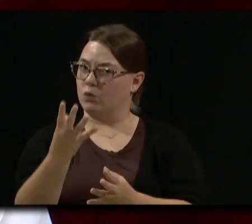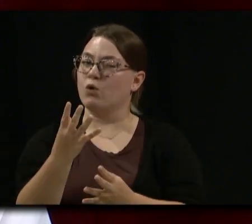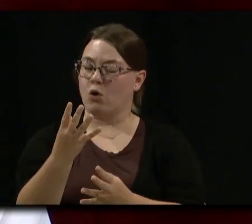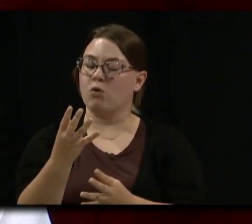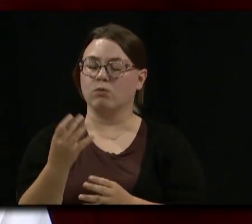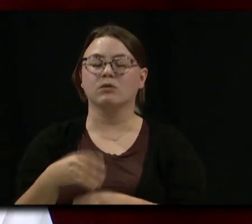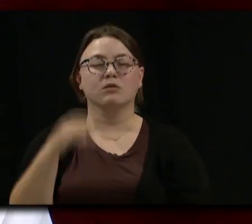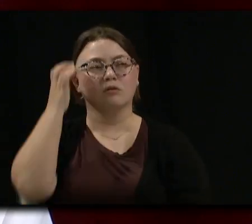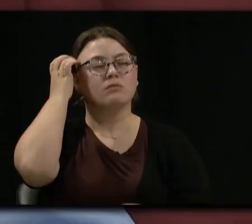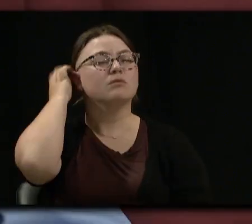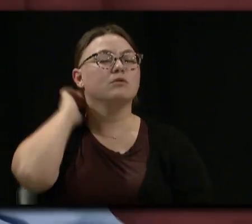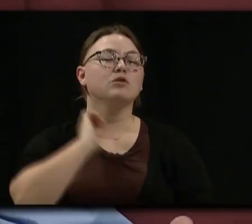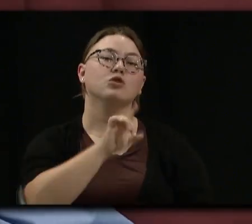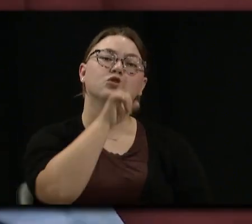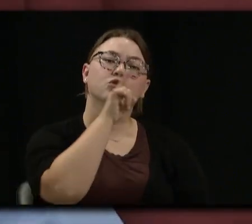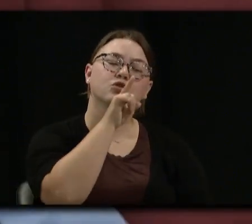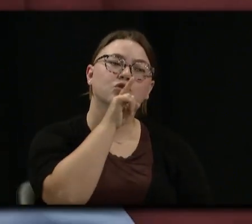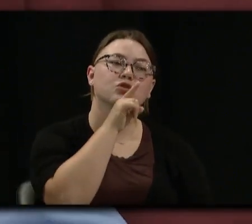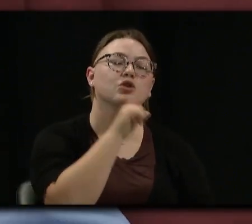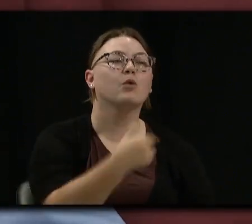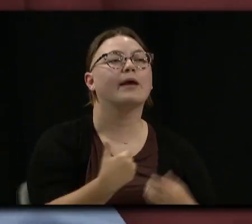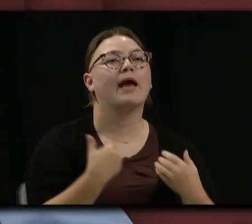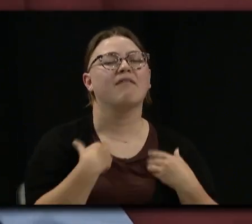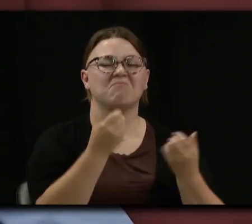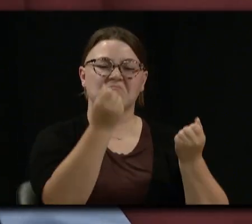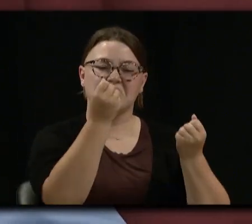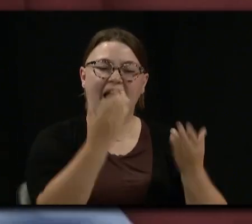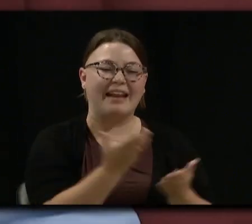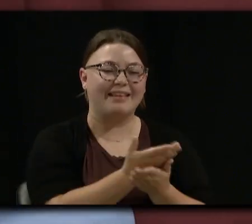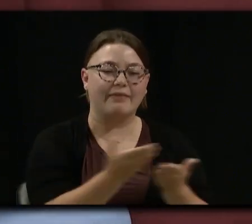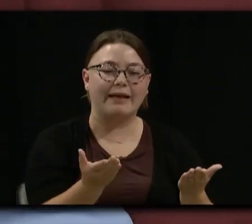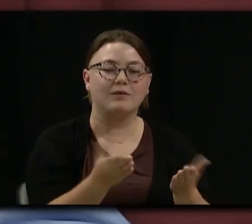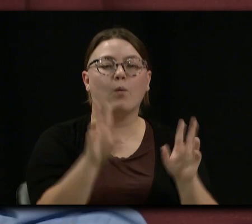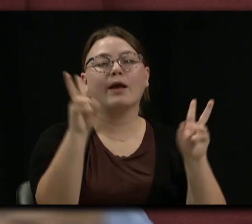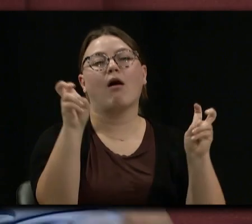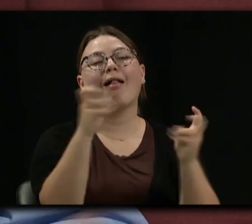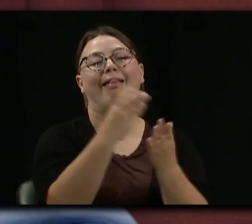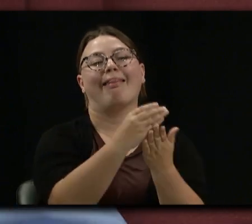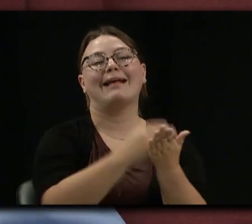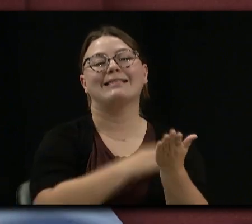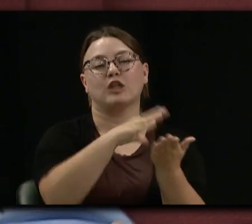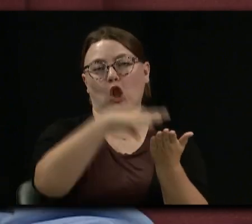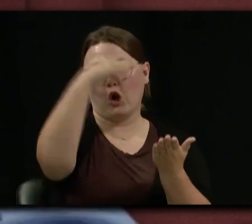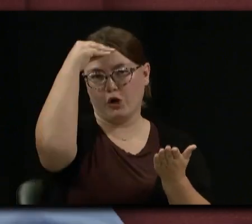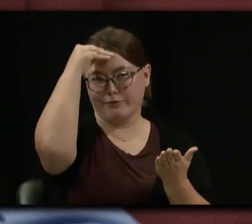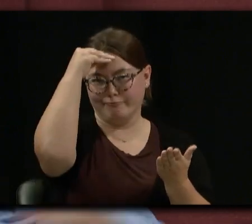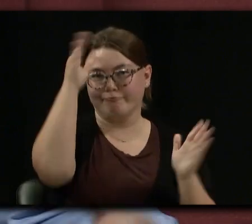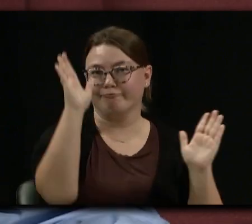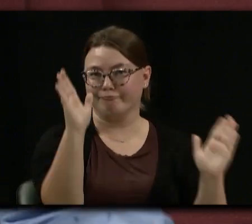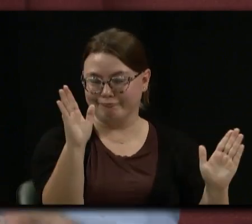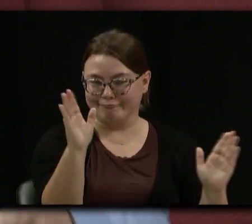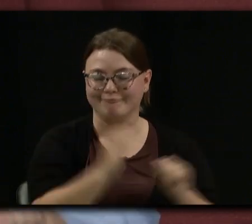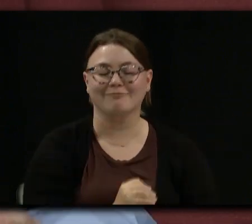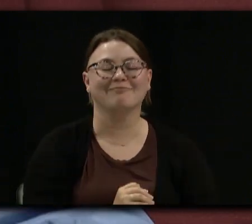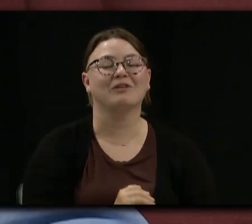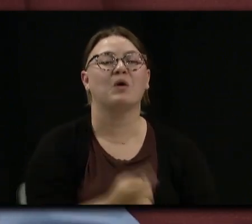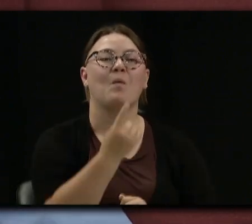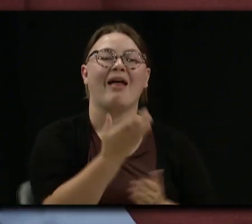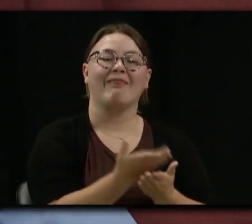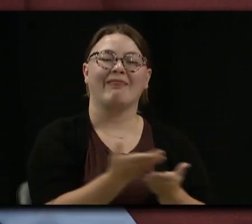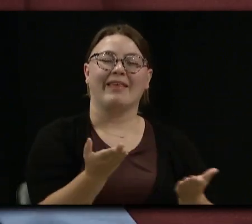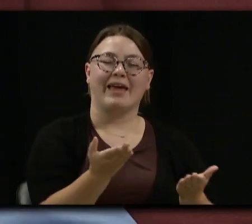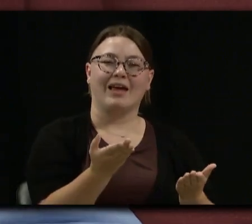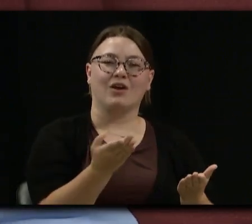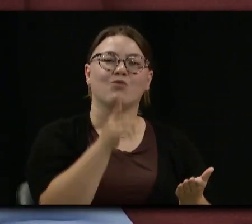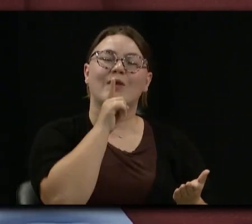of? Absolutely. There are a number of lessons learned, as we like to call them. One of the big ones, and we saw it mostly in the northern